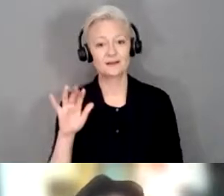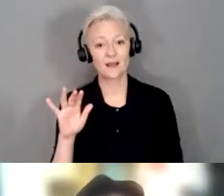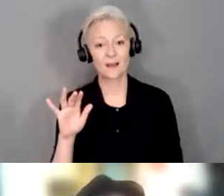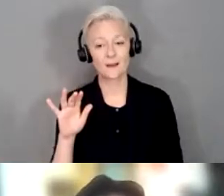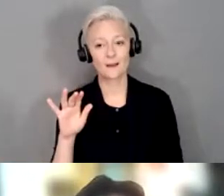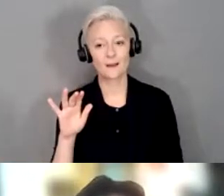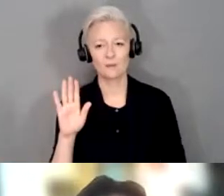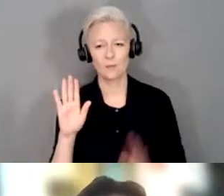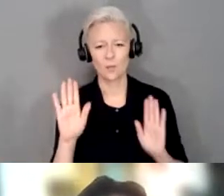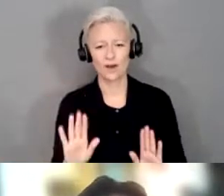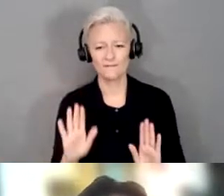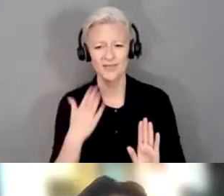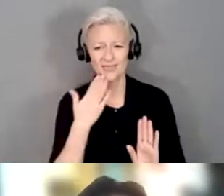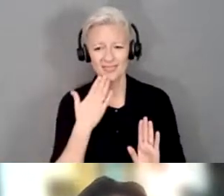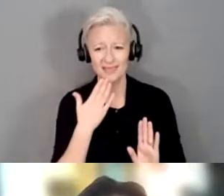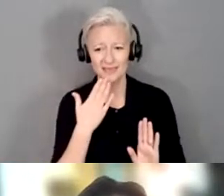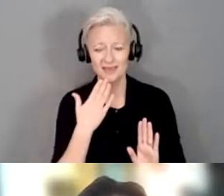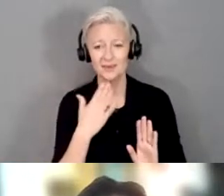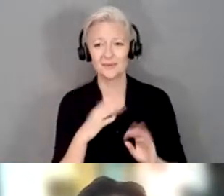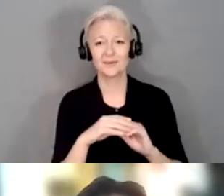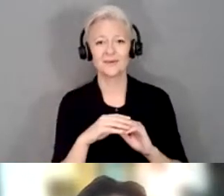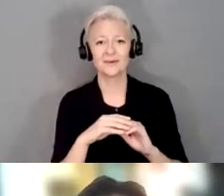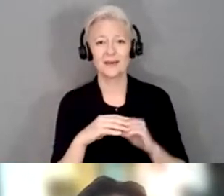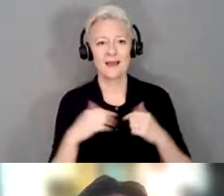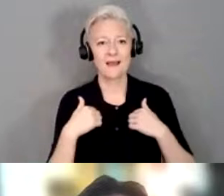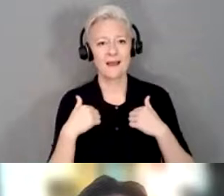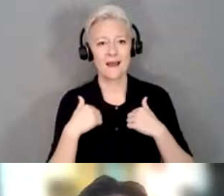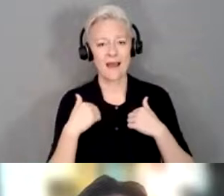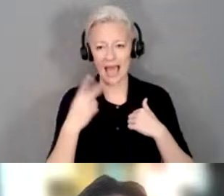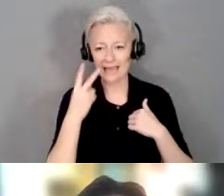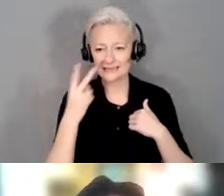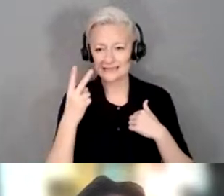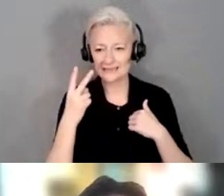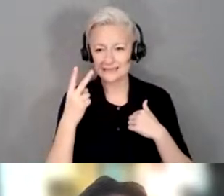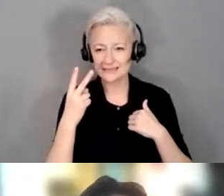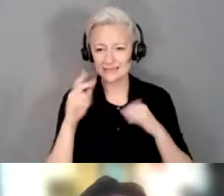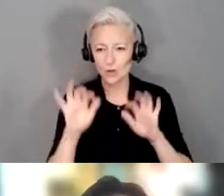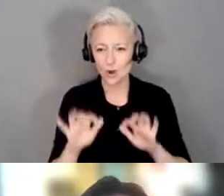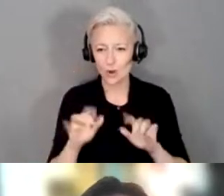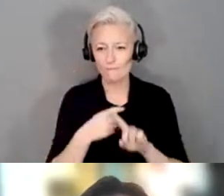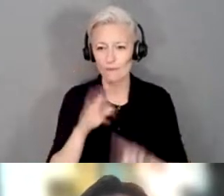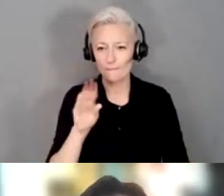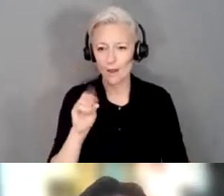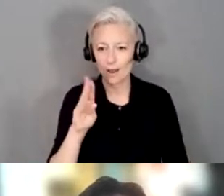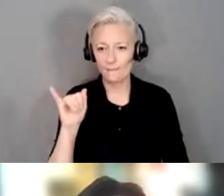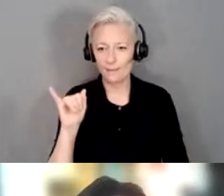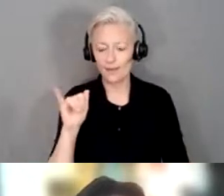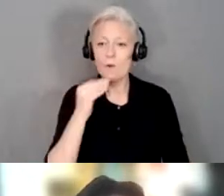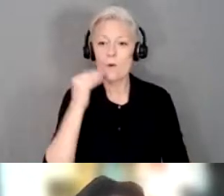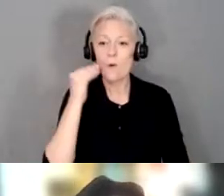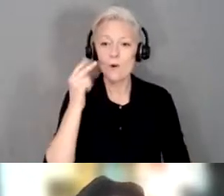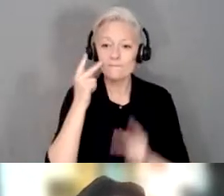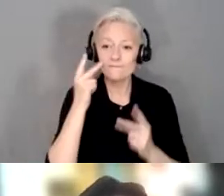Wonderful, thank you. I do see a note from Bobby about home visit